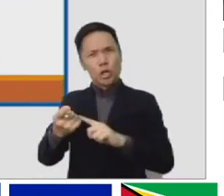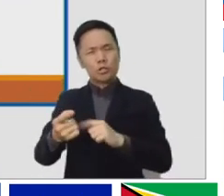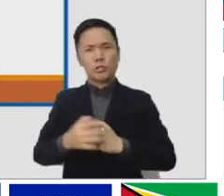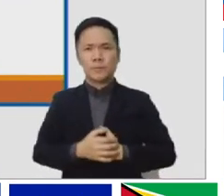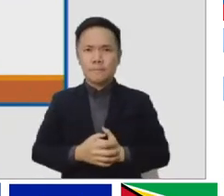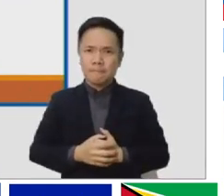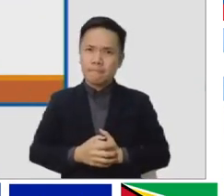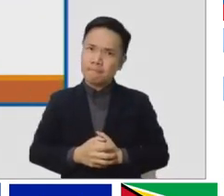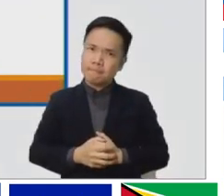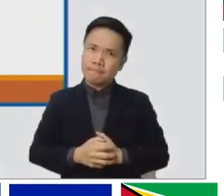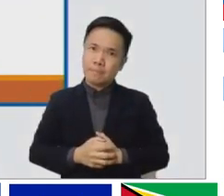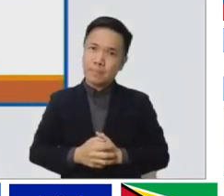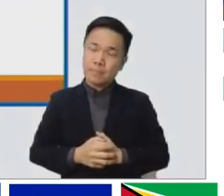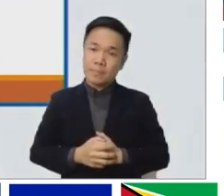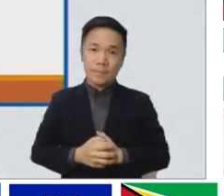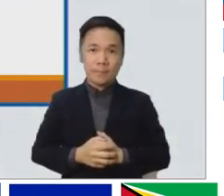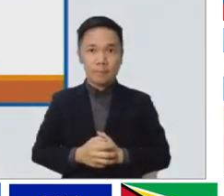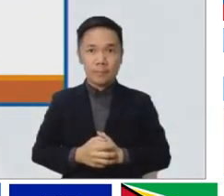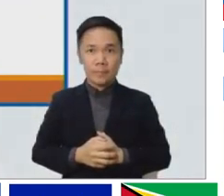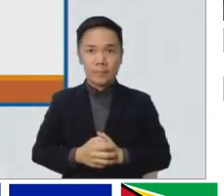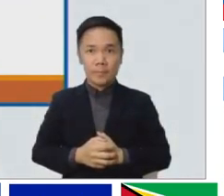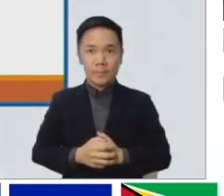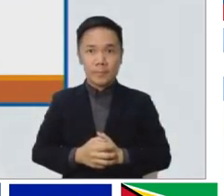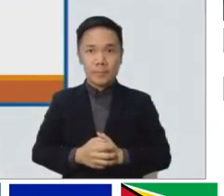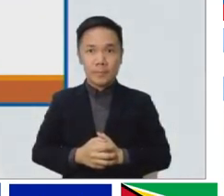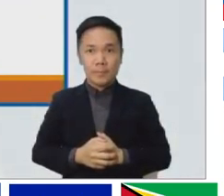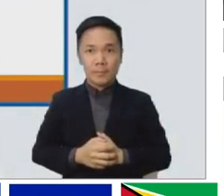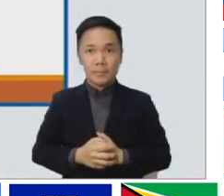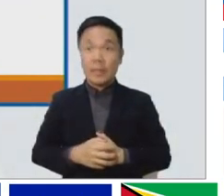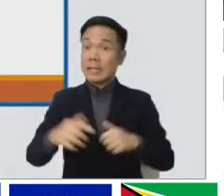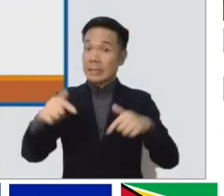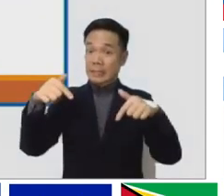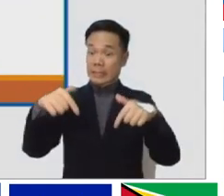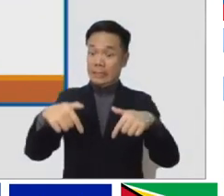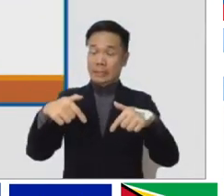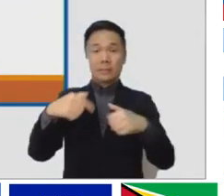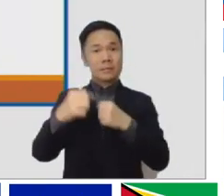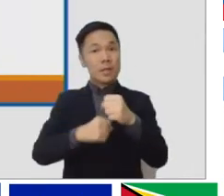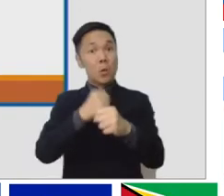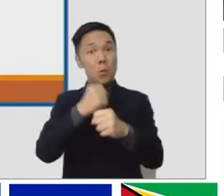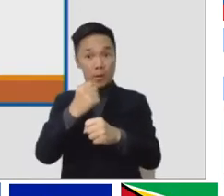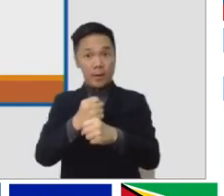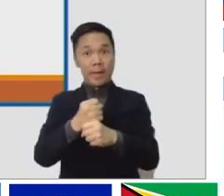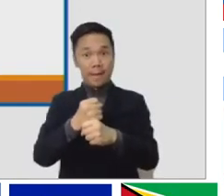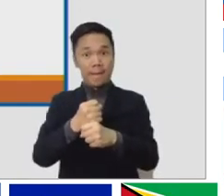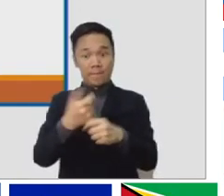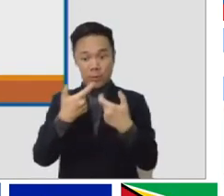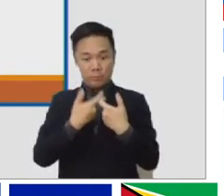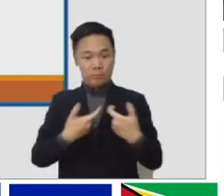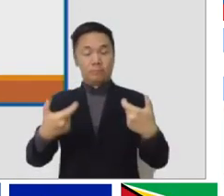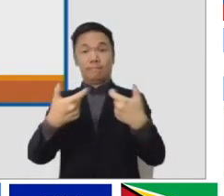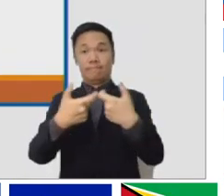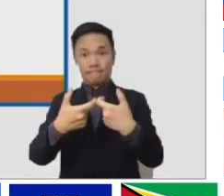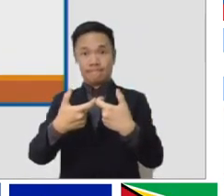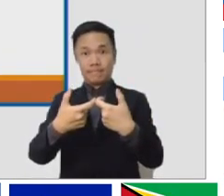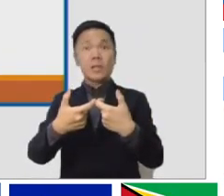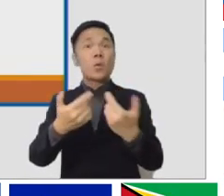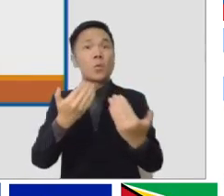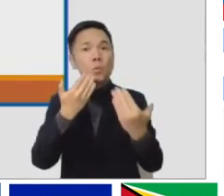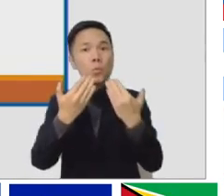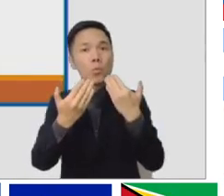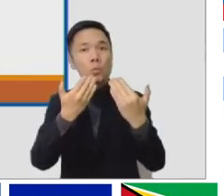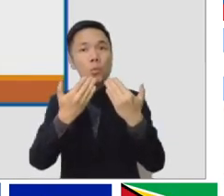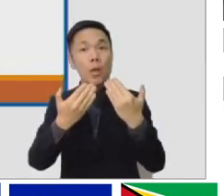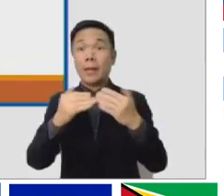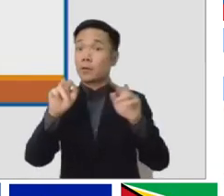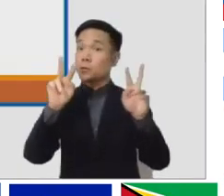virtual research conference this year, and climate change was highlighted as one of the triple